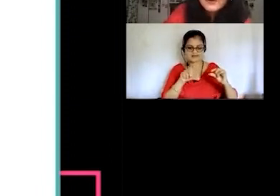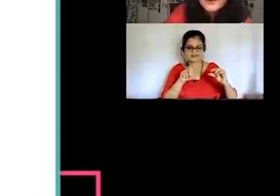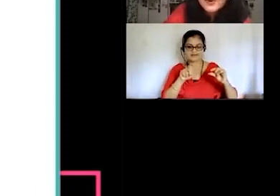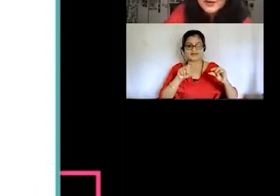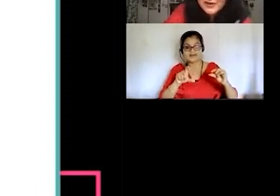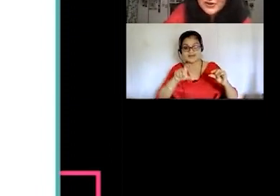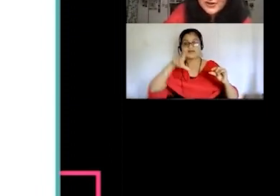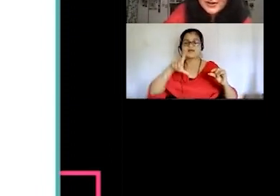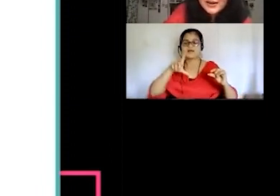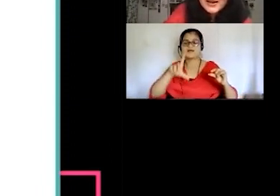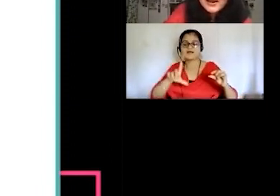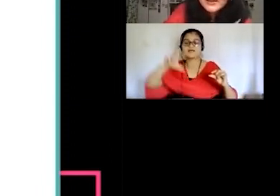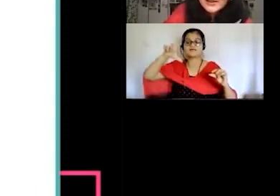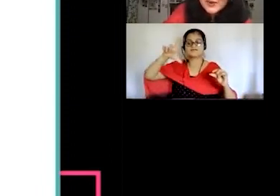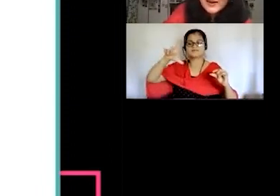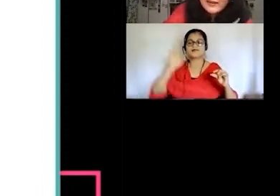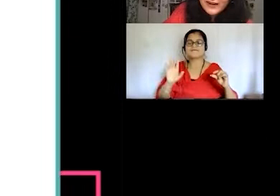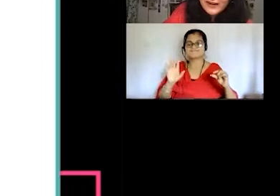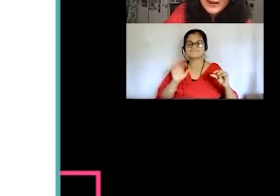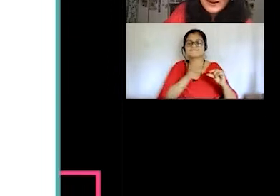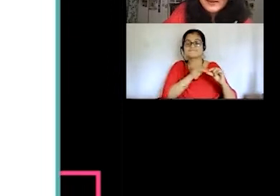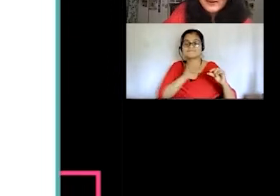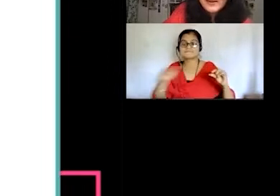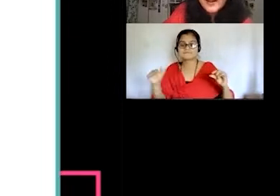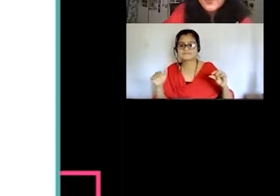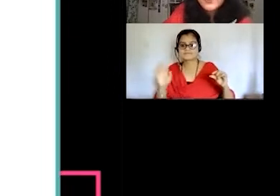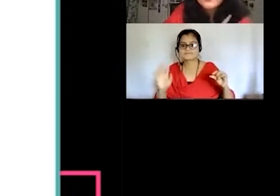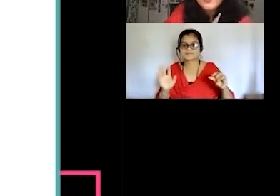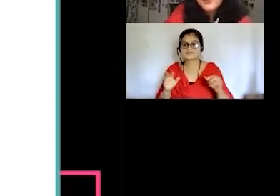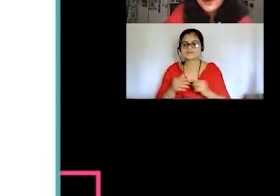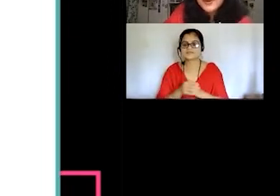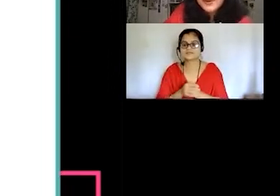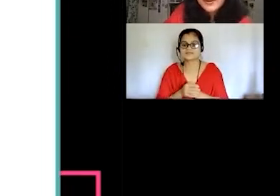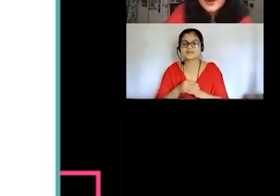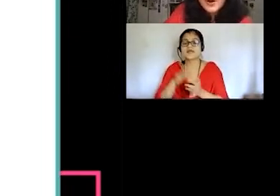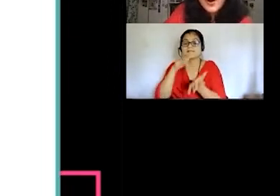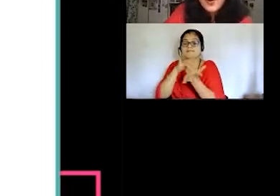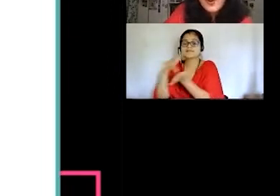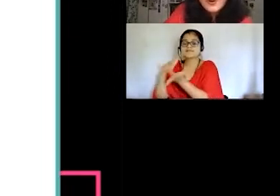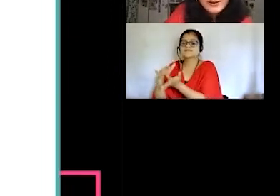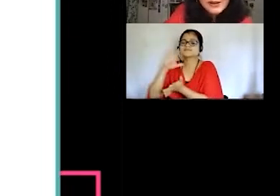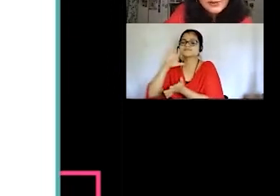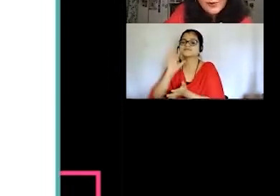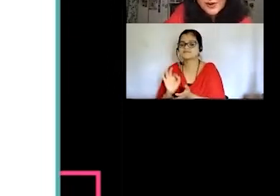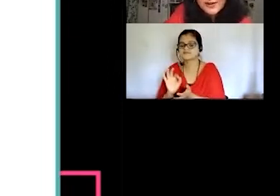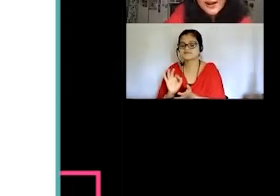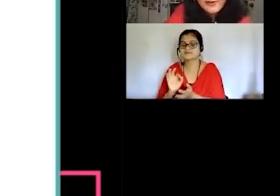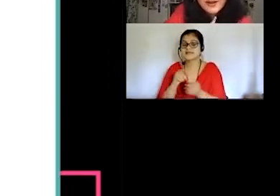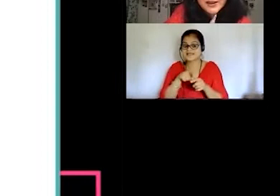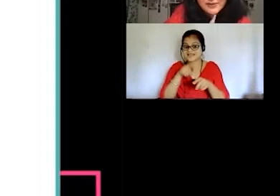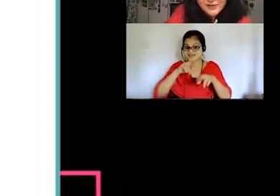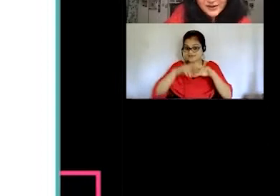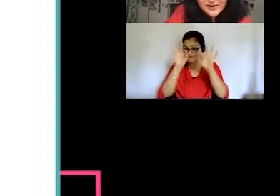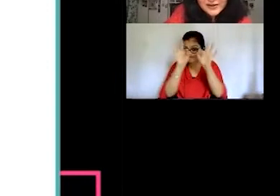there are few extensions. The swara re and ga now have three positions. All these formulas have